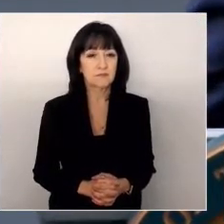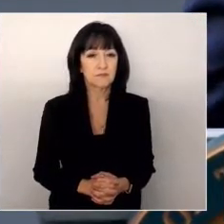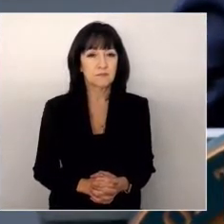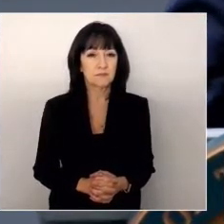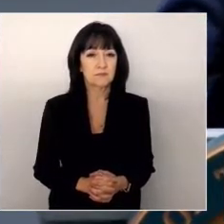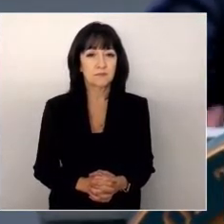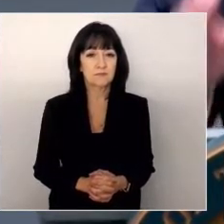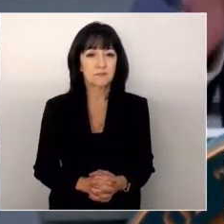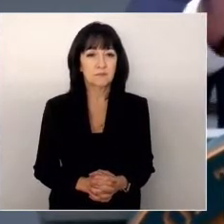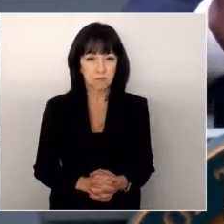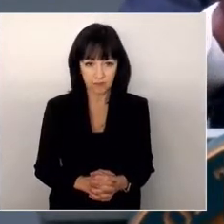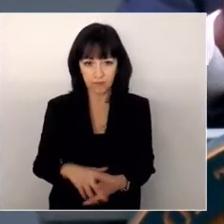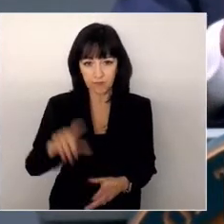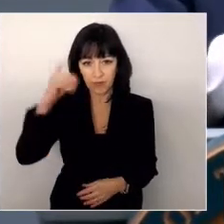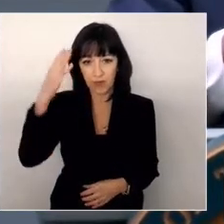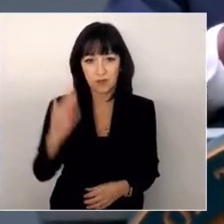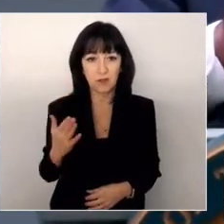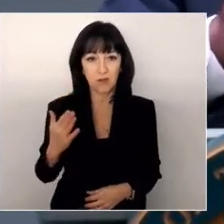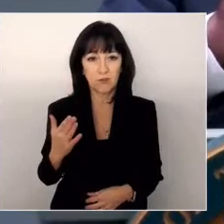Governor, the House is yours.